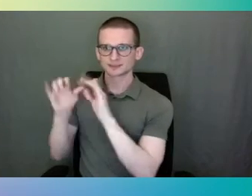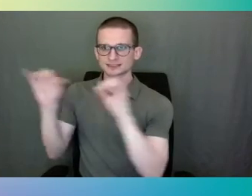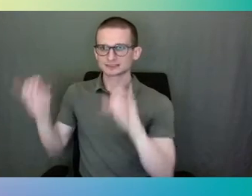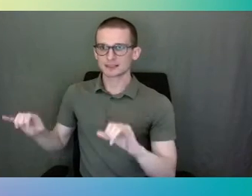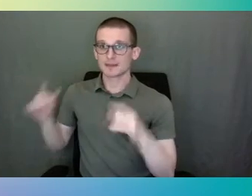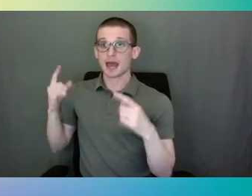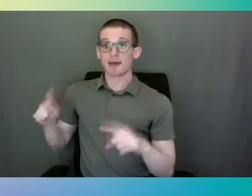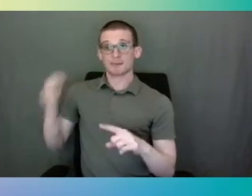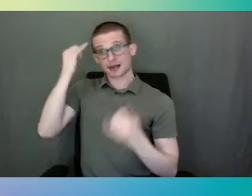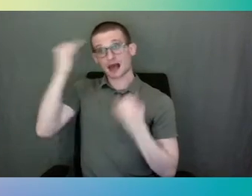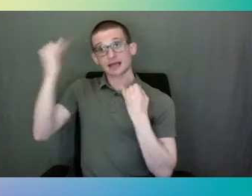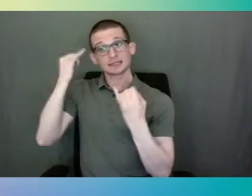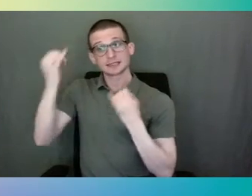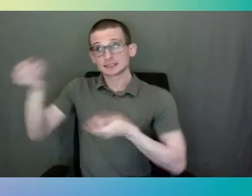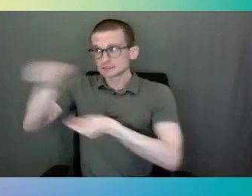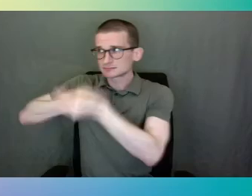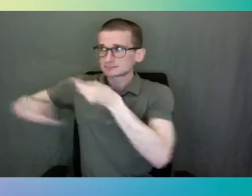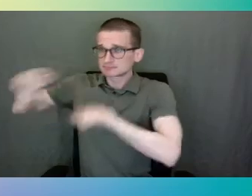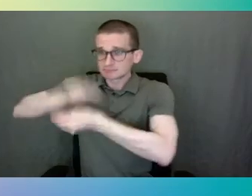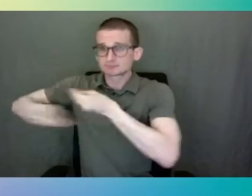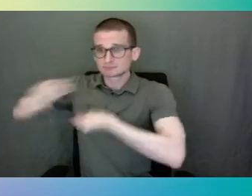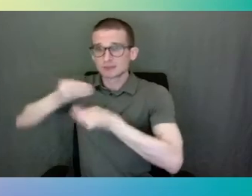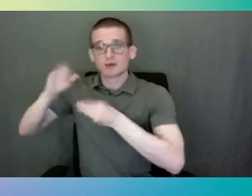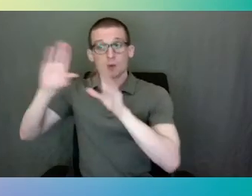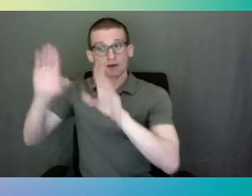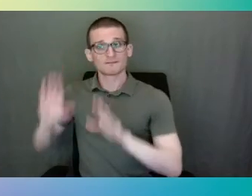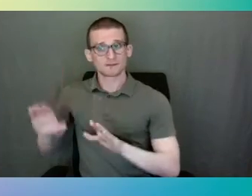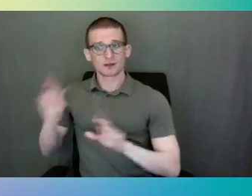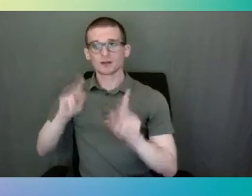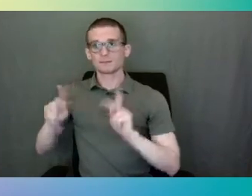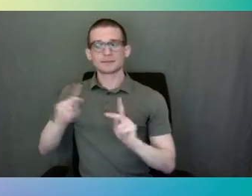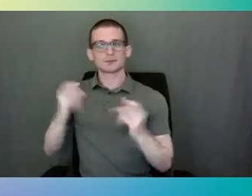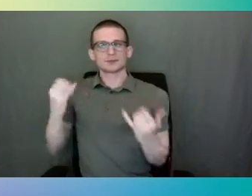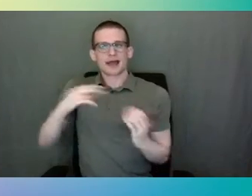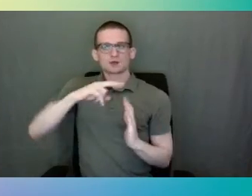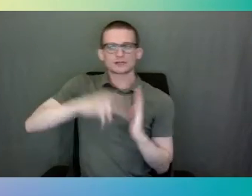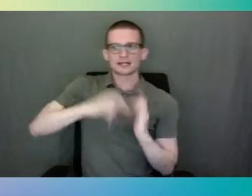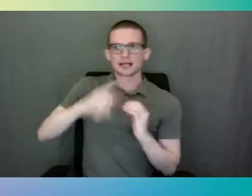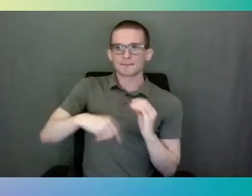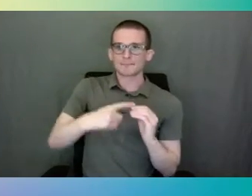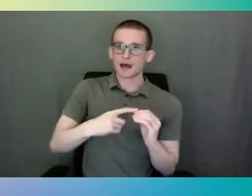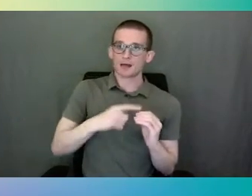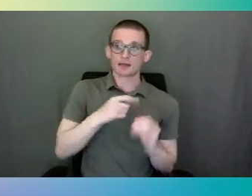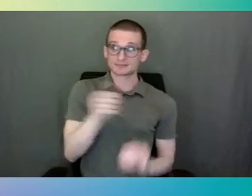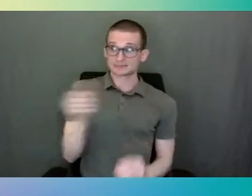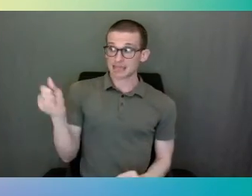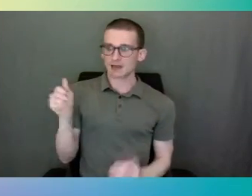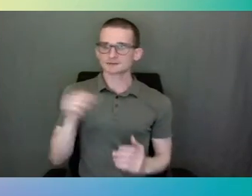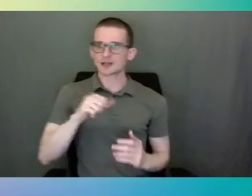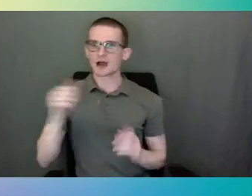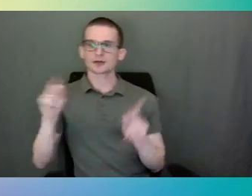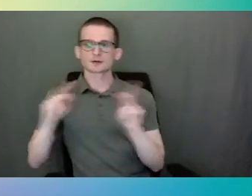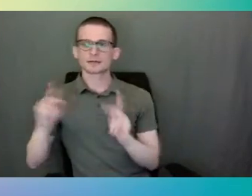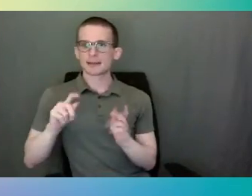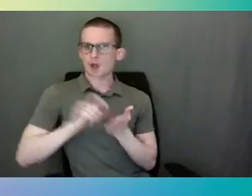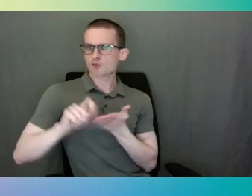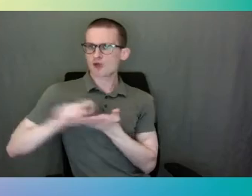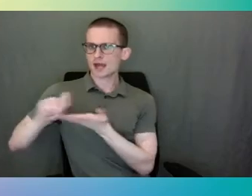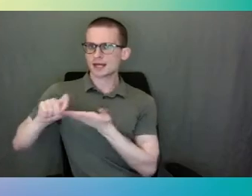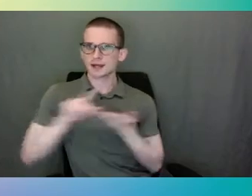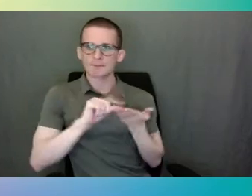is wonderful. And so people are reading about themselves. Other people are writing pamphlets and periodicals.